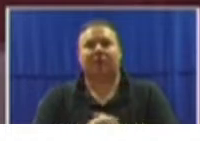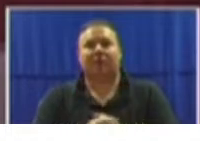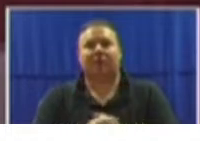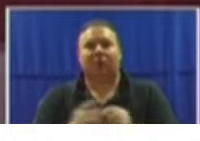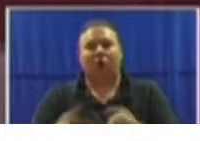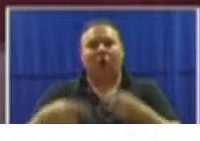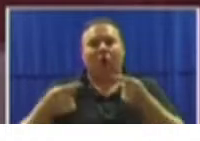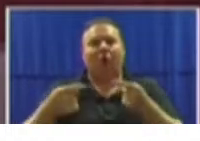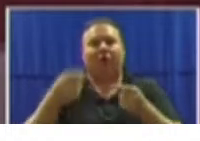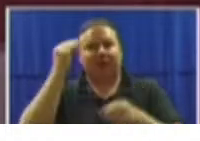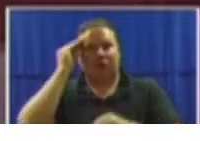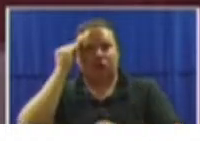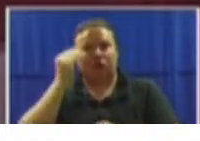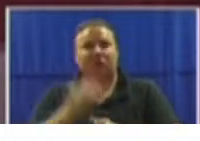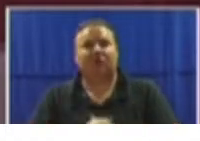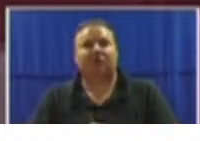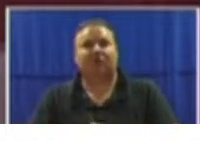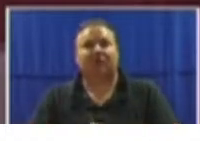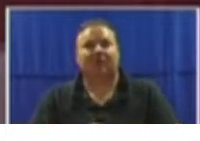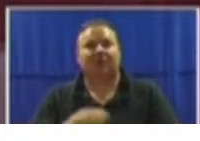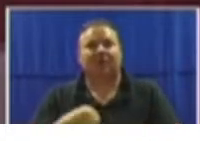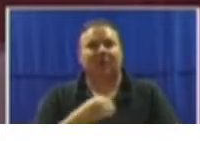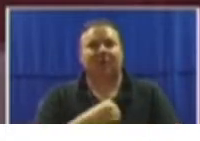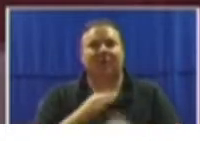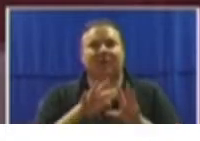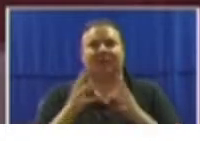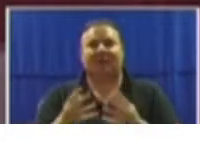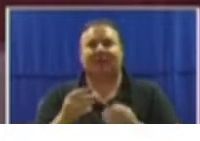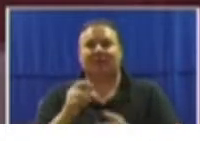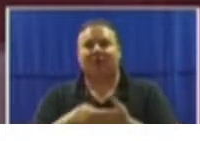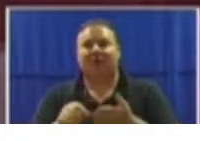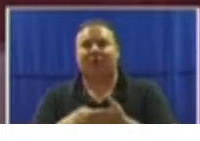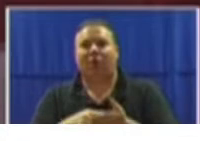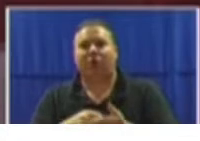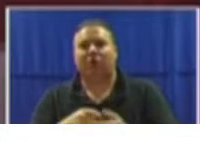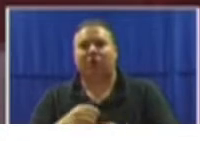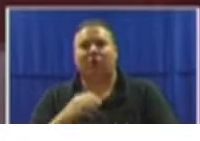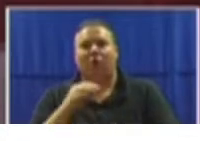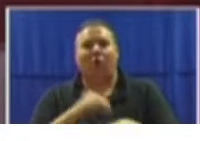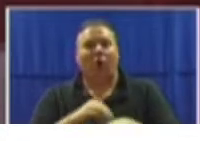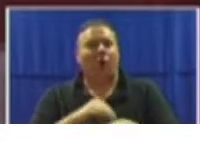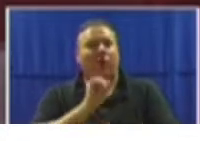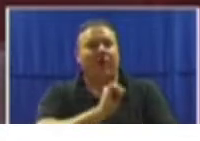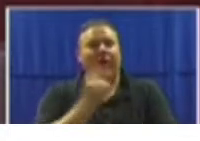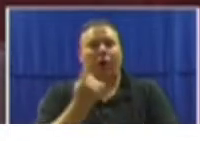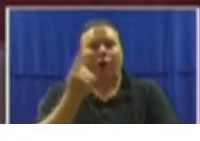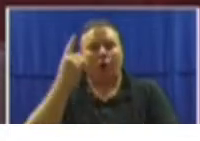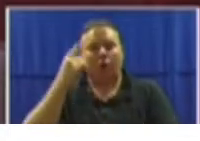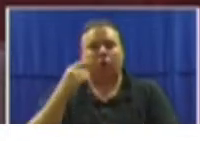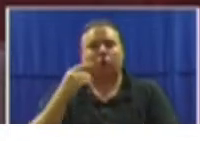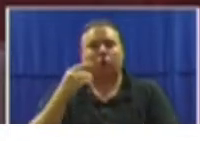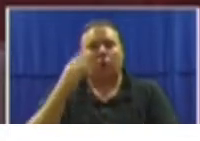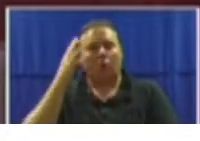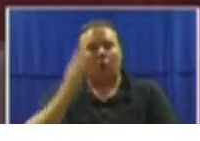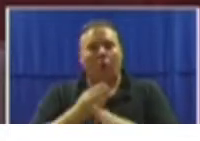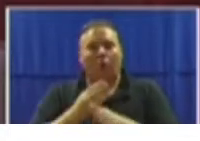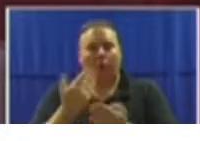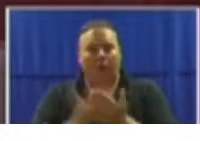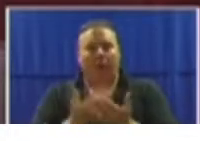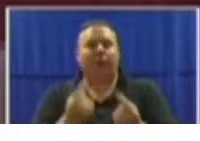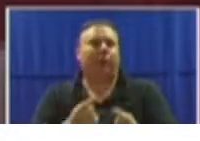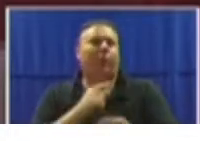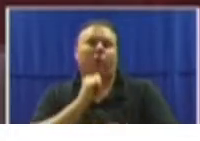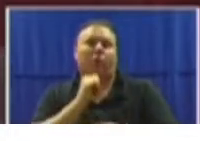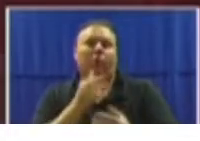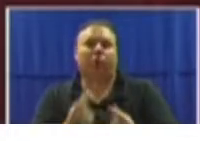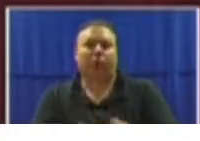interests. They are members of the executive going to vote on their own competence or incompetence. I think that's a problem. If you